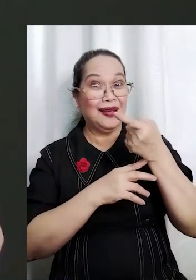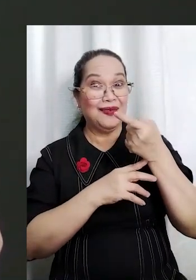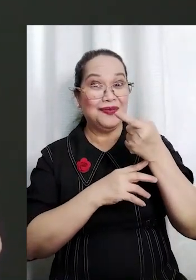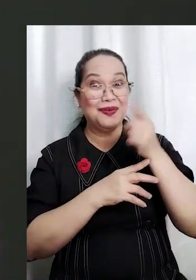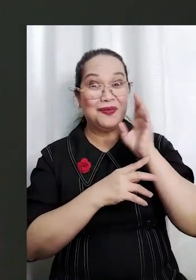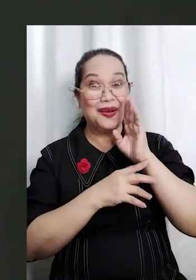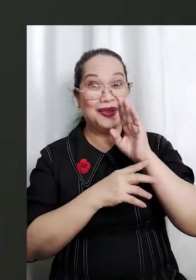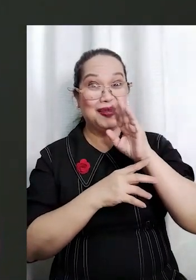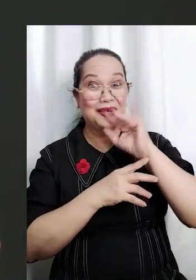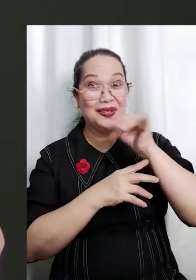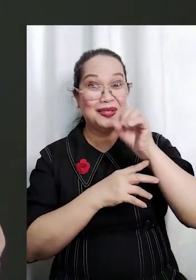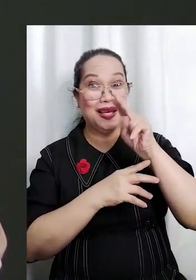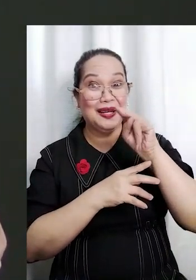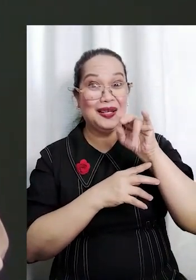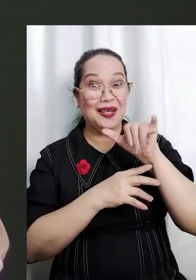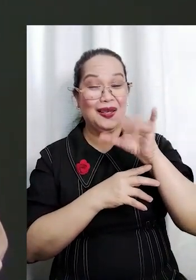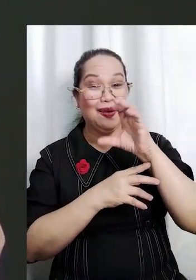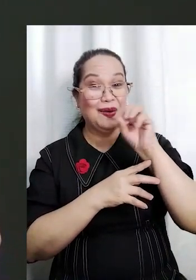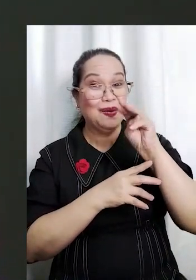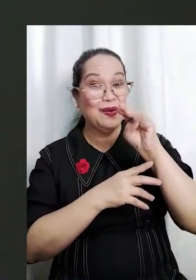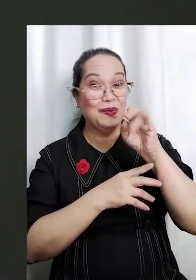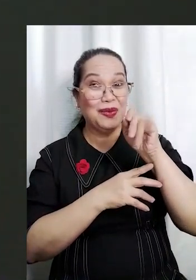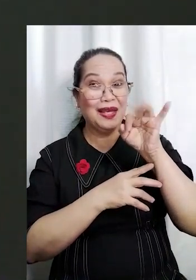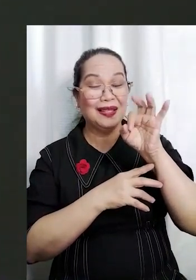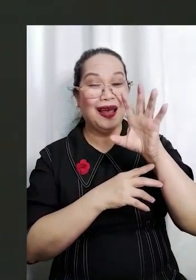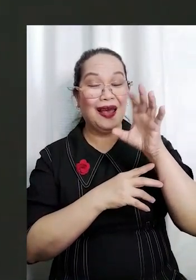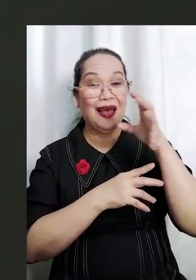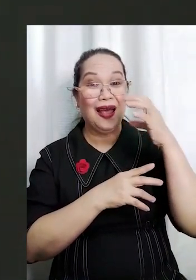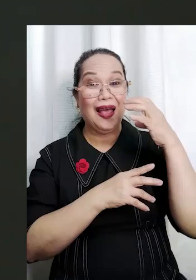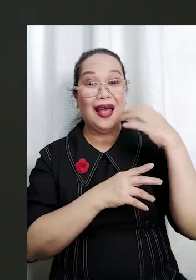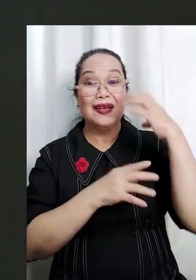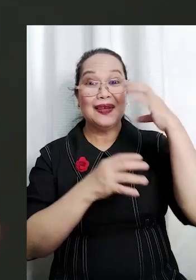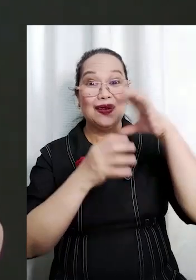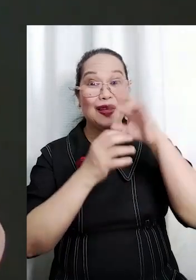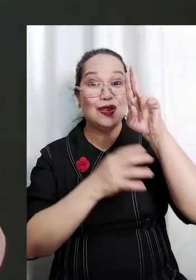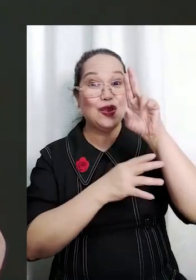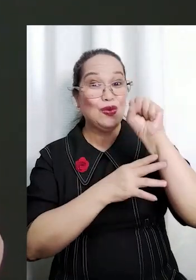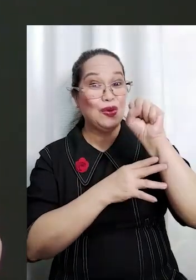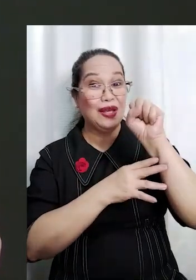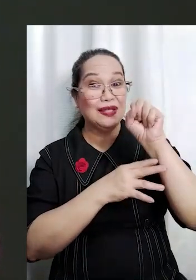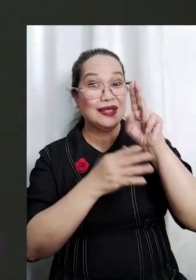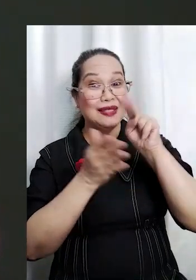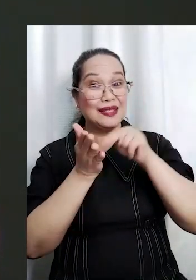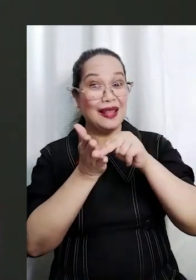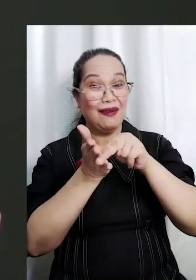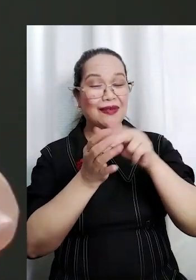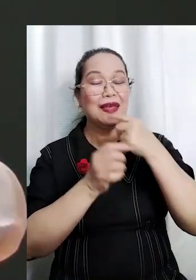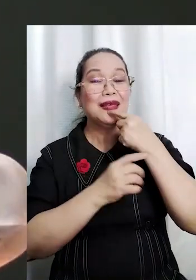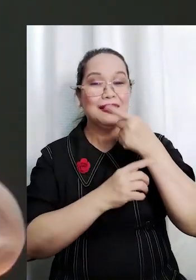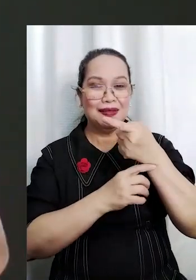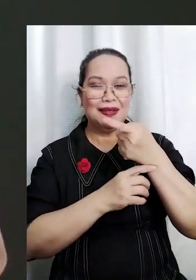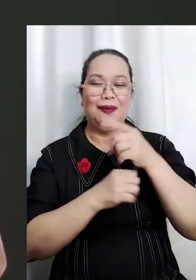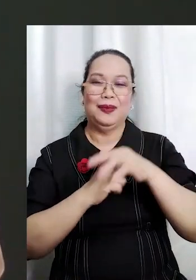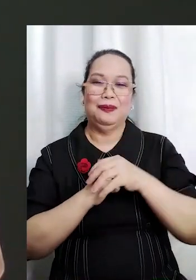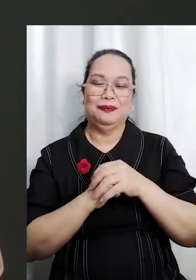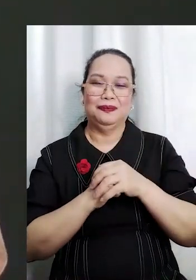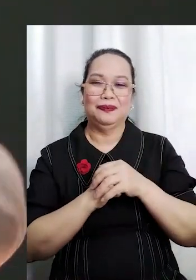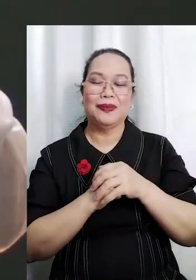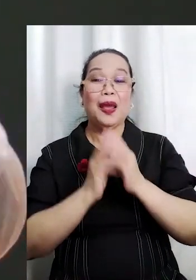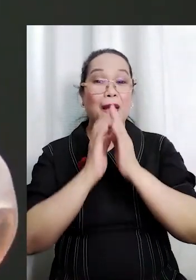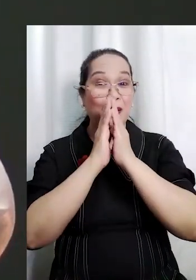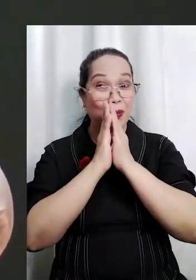Johnny Cometa, siya po ay isang CCBCer na chaplain sa US Navy. At sabi niya, and I